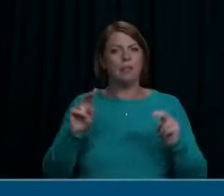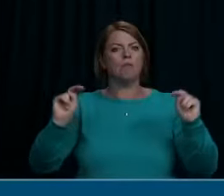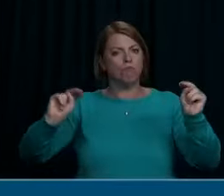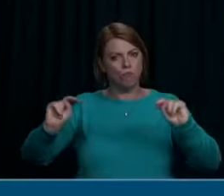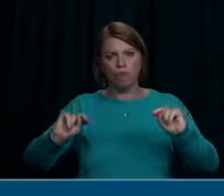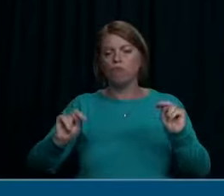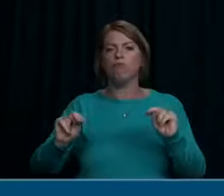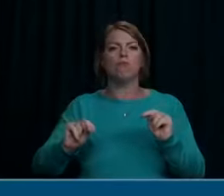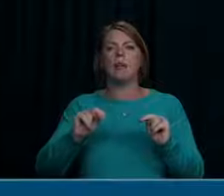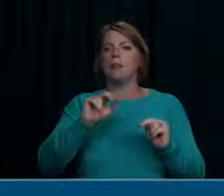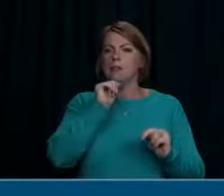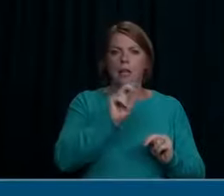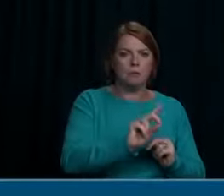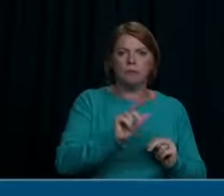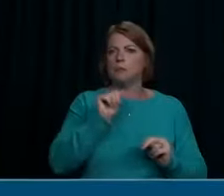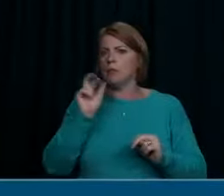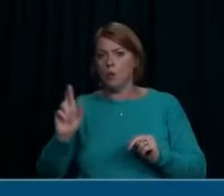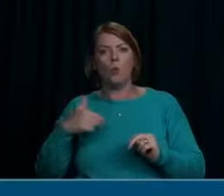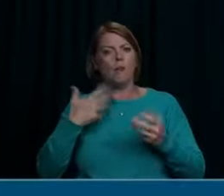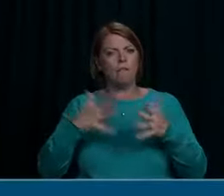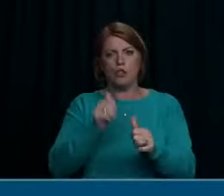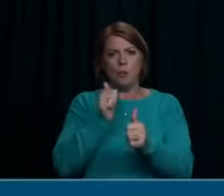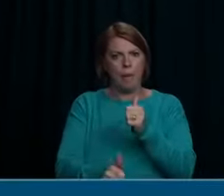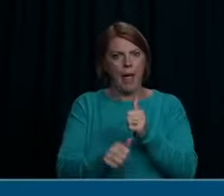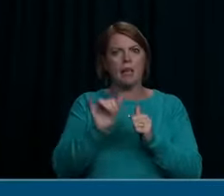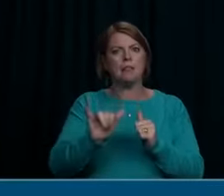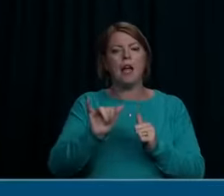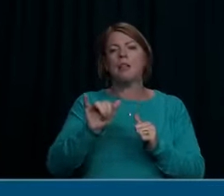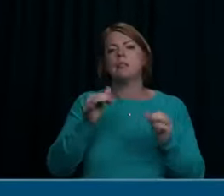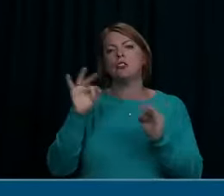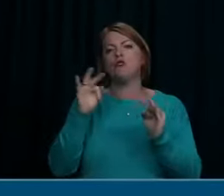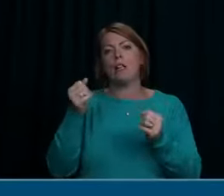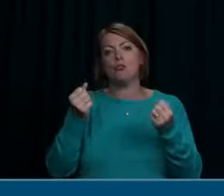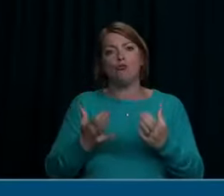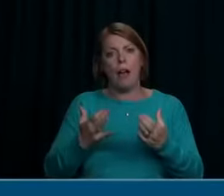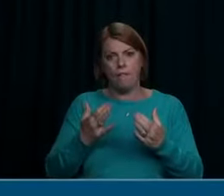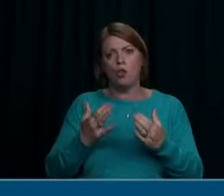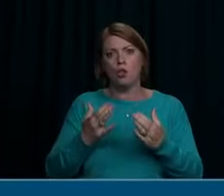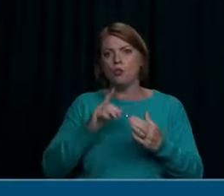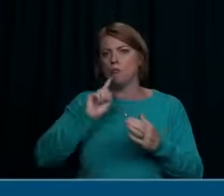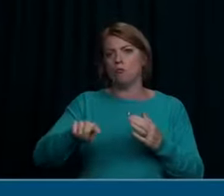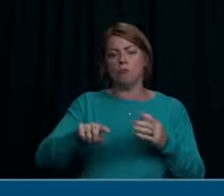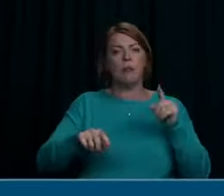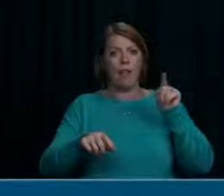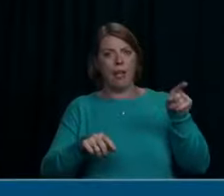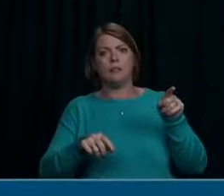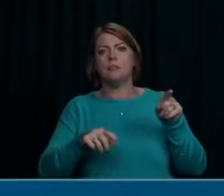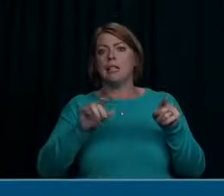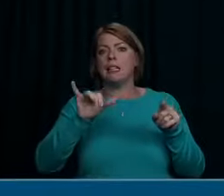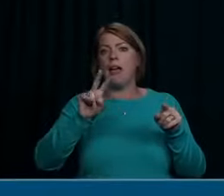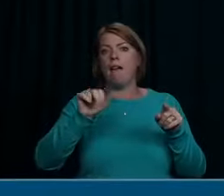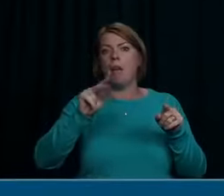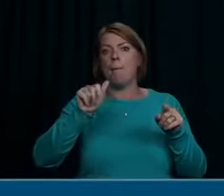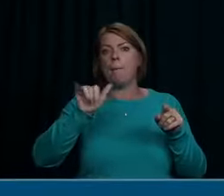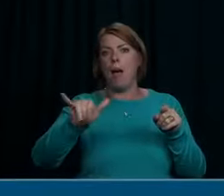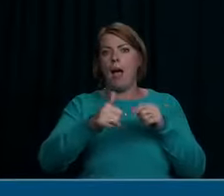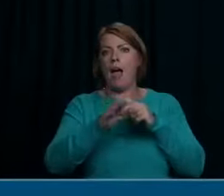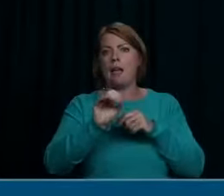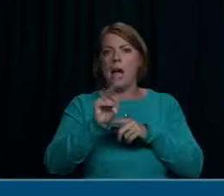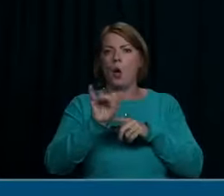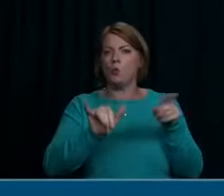got distracted driving ordinances passed right there in Yavapai County. And we're not a nanny state, right? We don't want to tell people what to do. We need